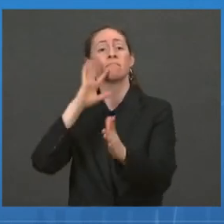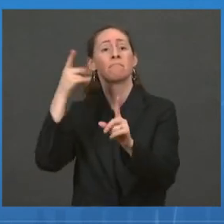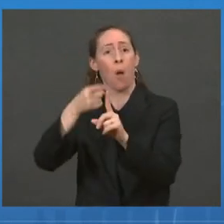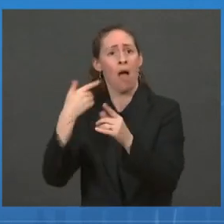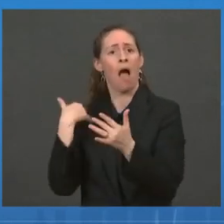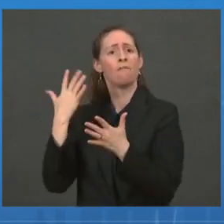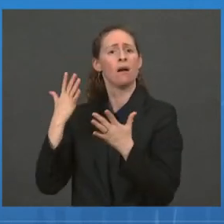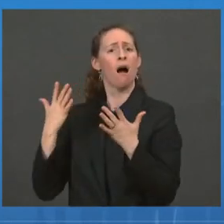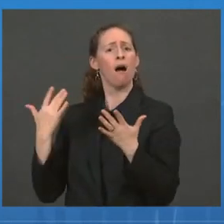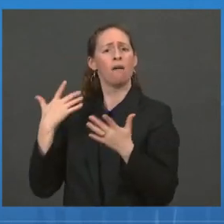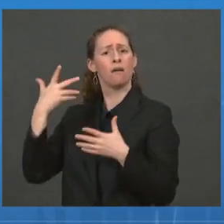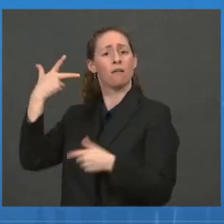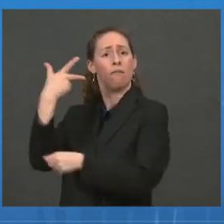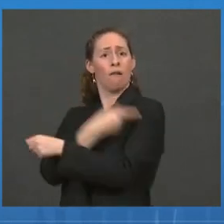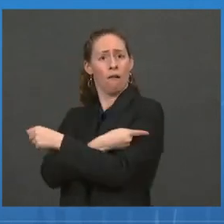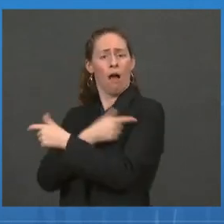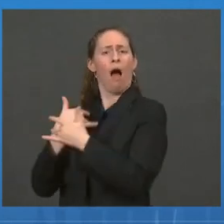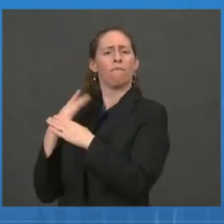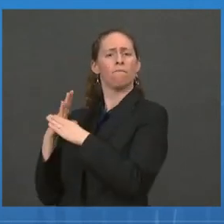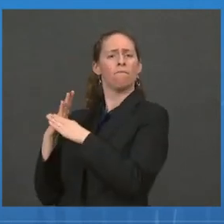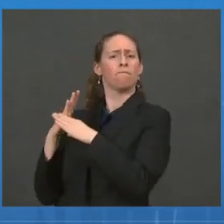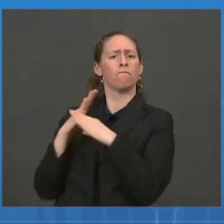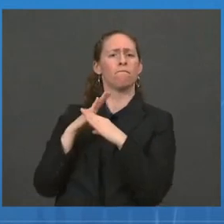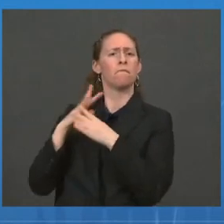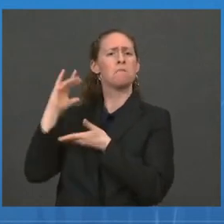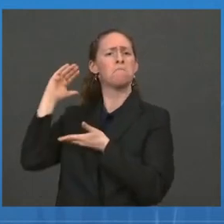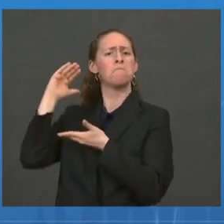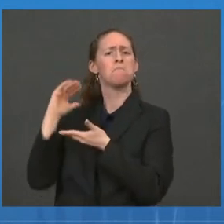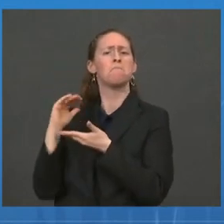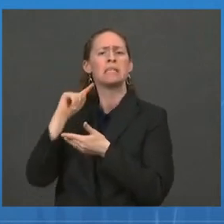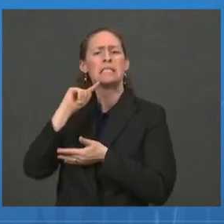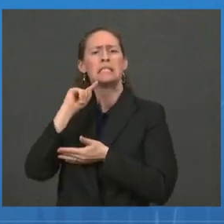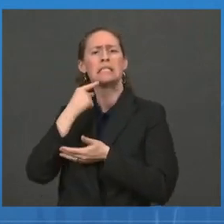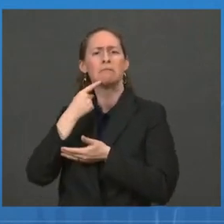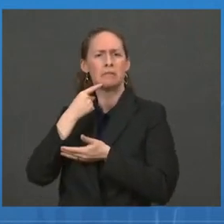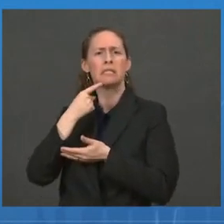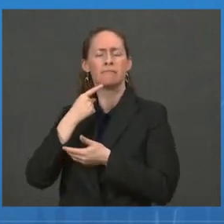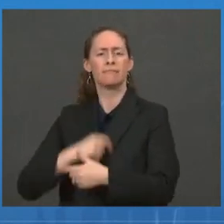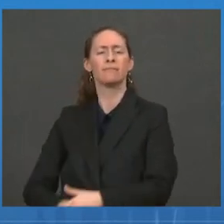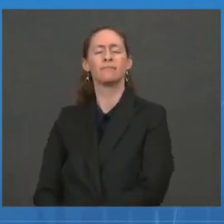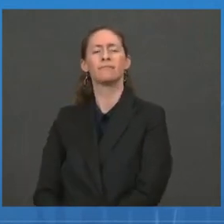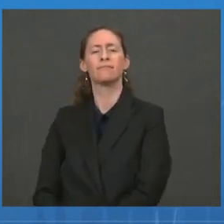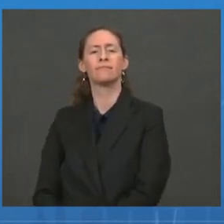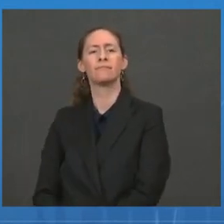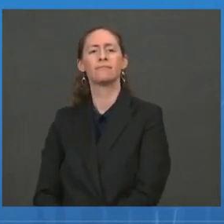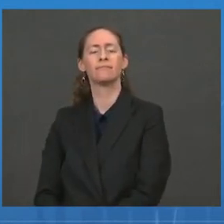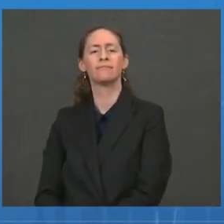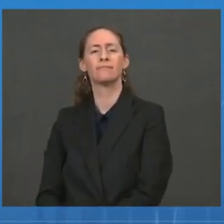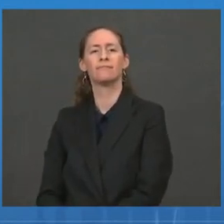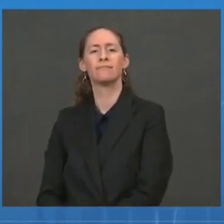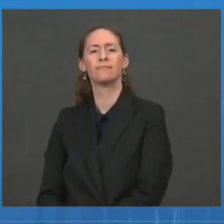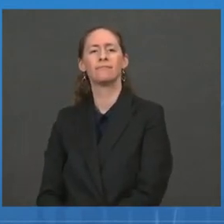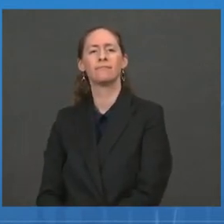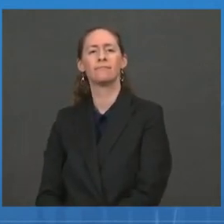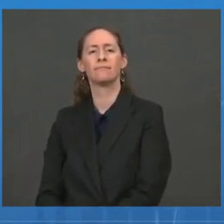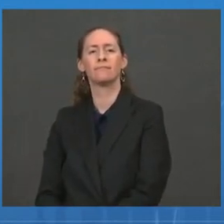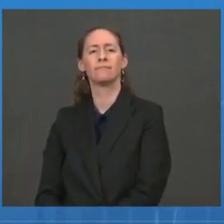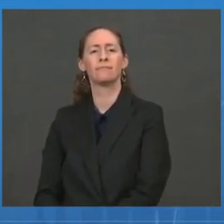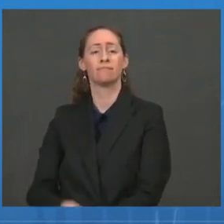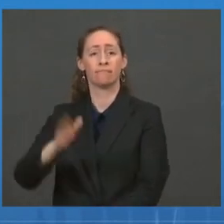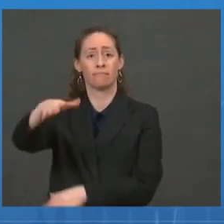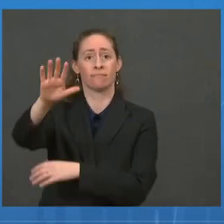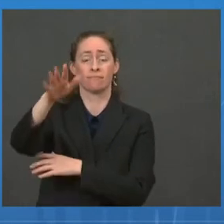you get a high enough level of antibody and it's not only antibodies other elements of the immune response particularly when you boost